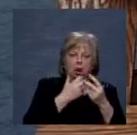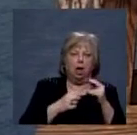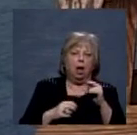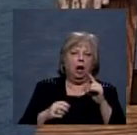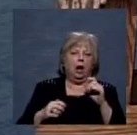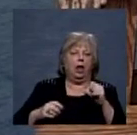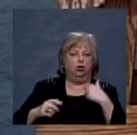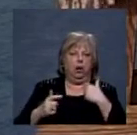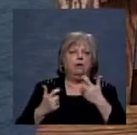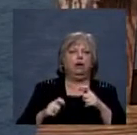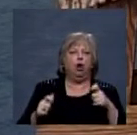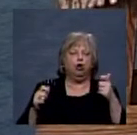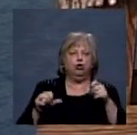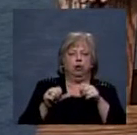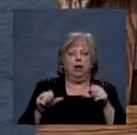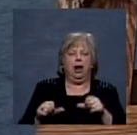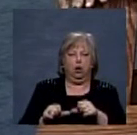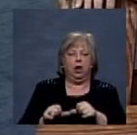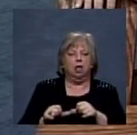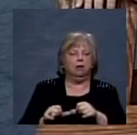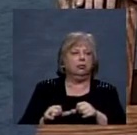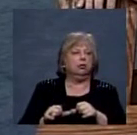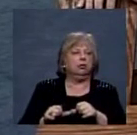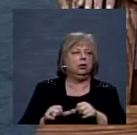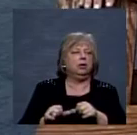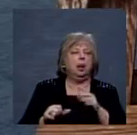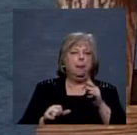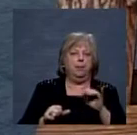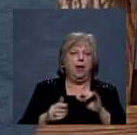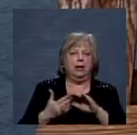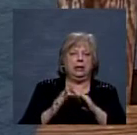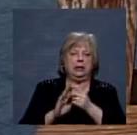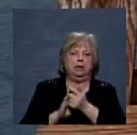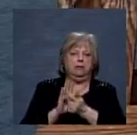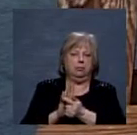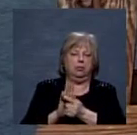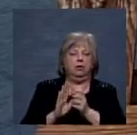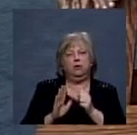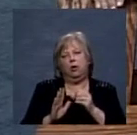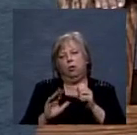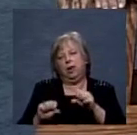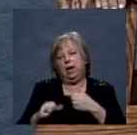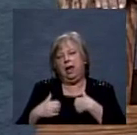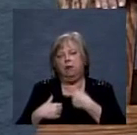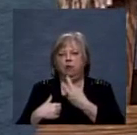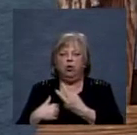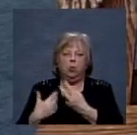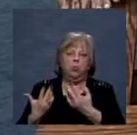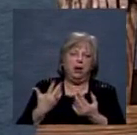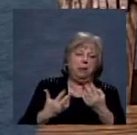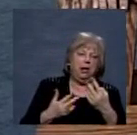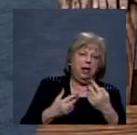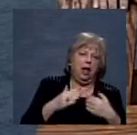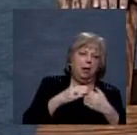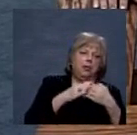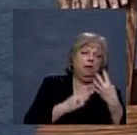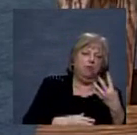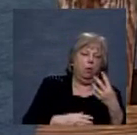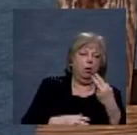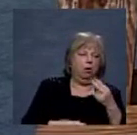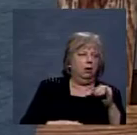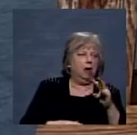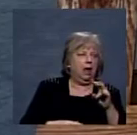area for square footage by your ordinance. So it can have two, maybe four hives available to it.